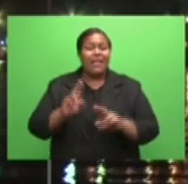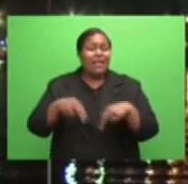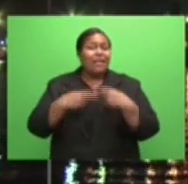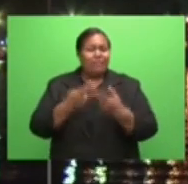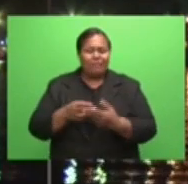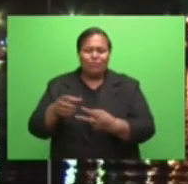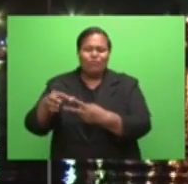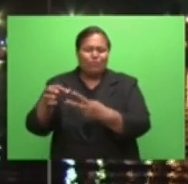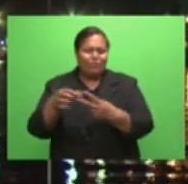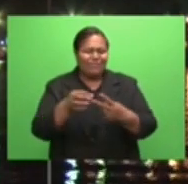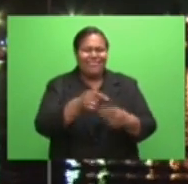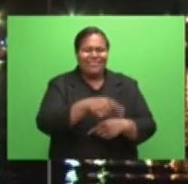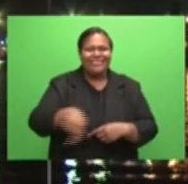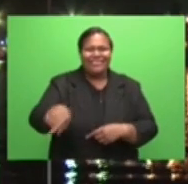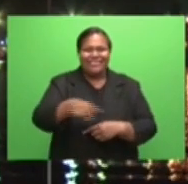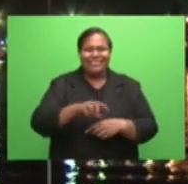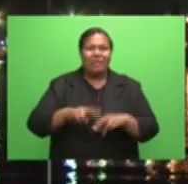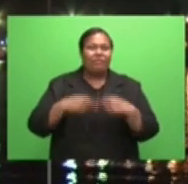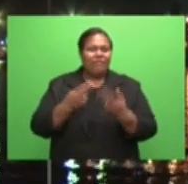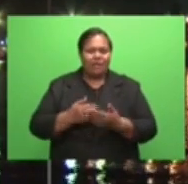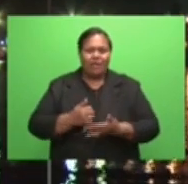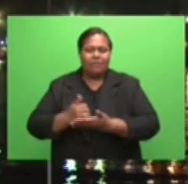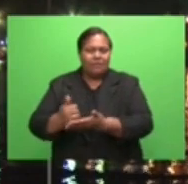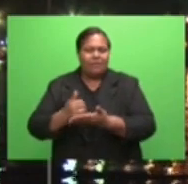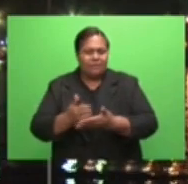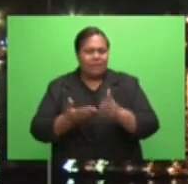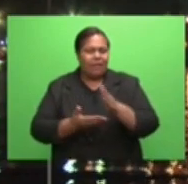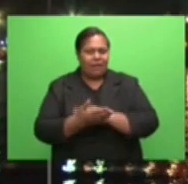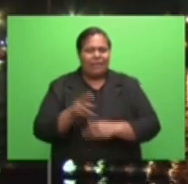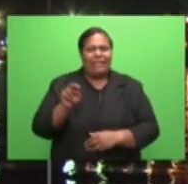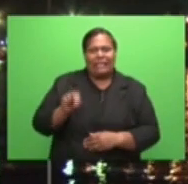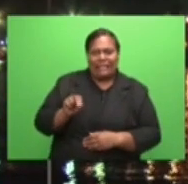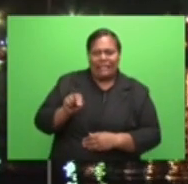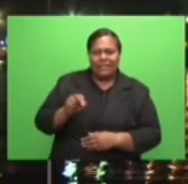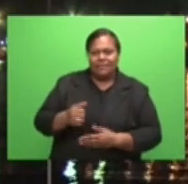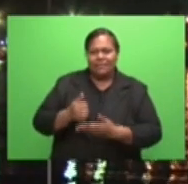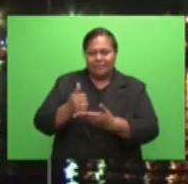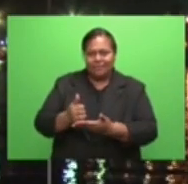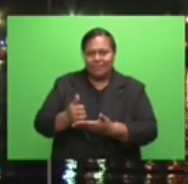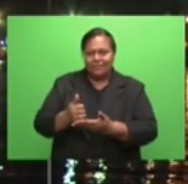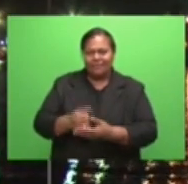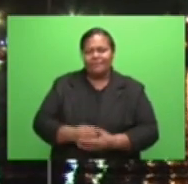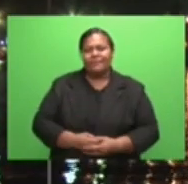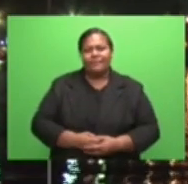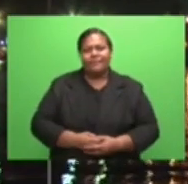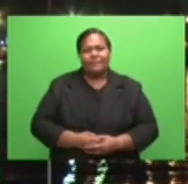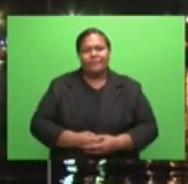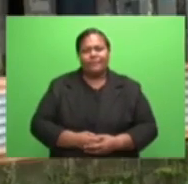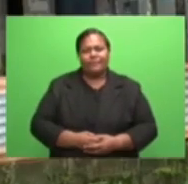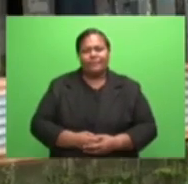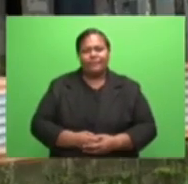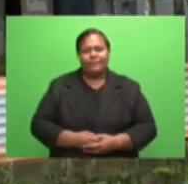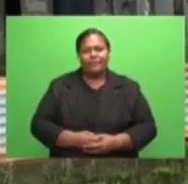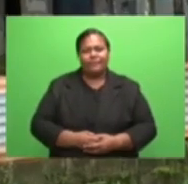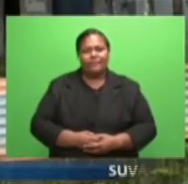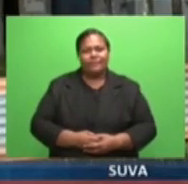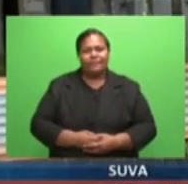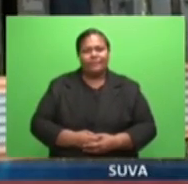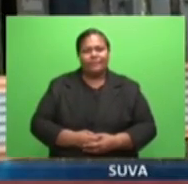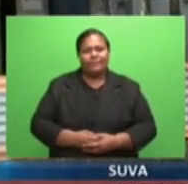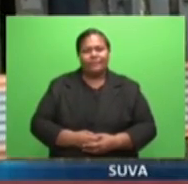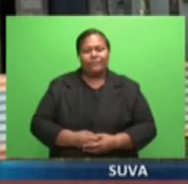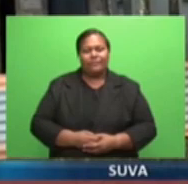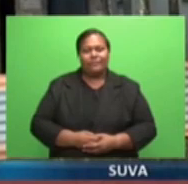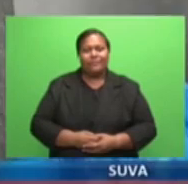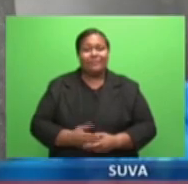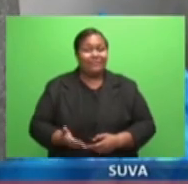FBC's radio stations to be assisted under the Needy Assistance Initiative. Koroi Tandolala reports. Usenia from